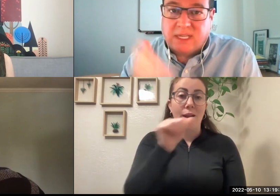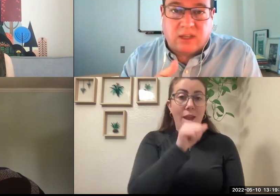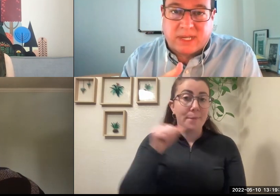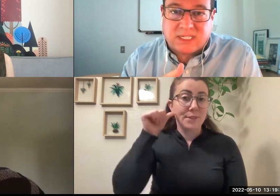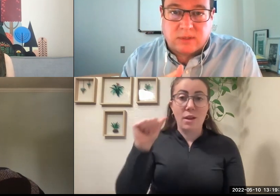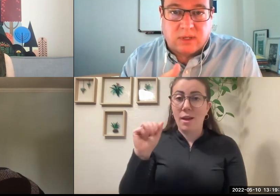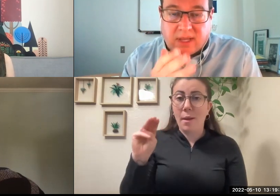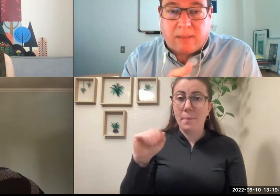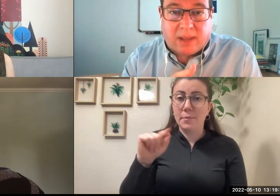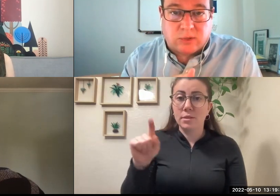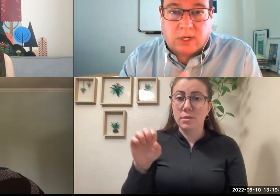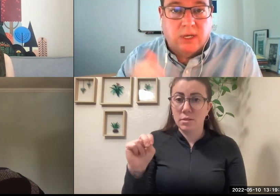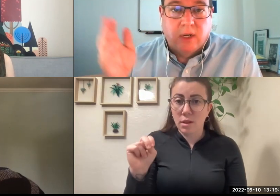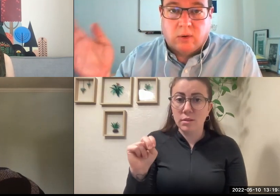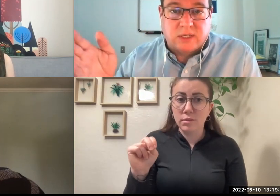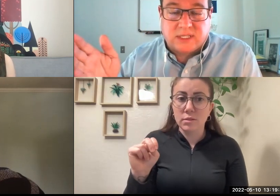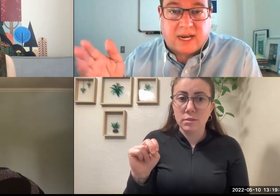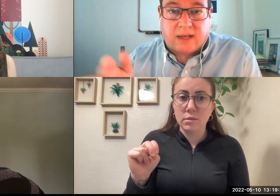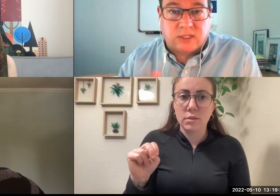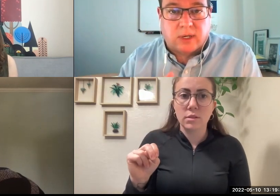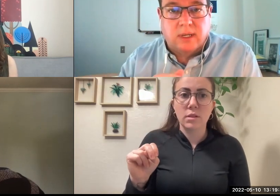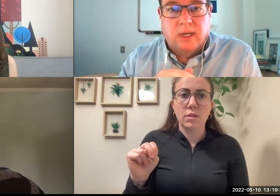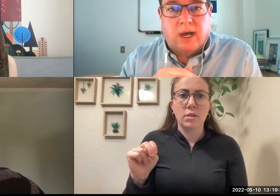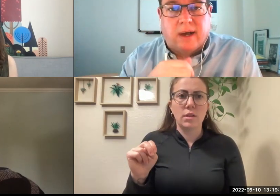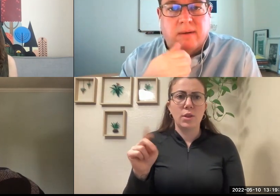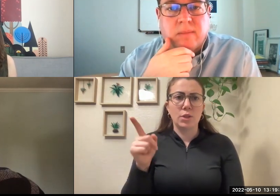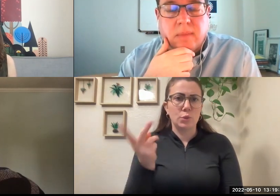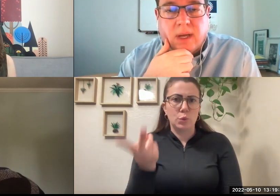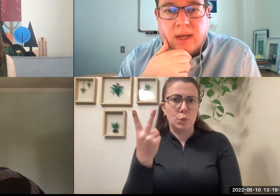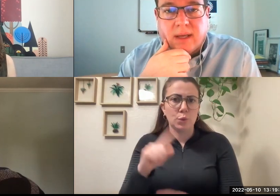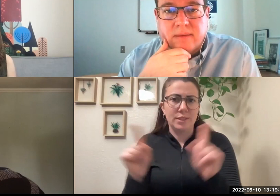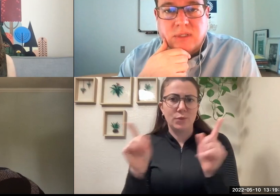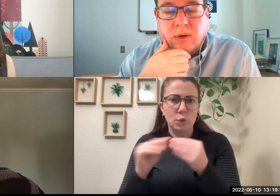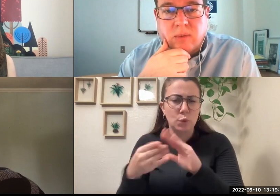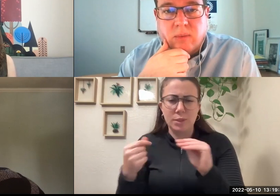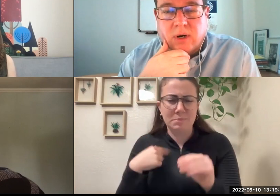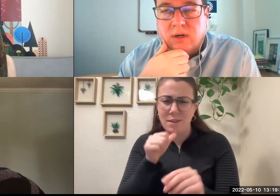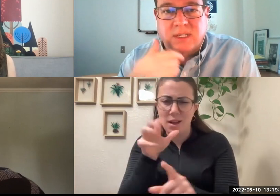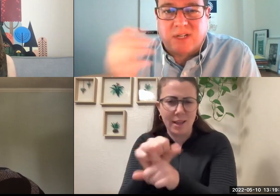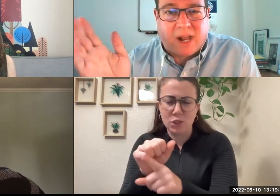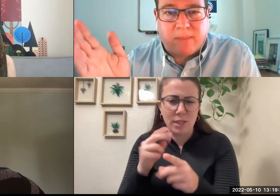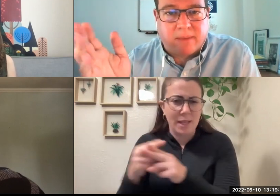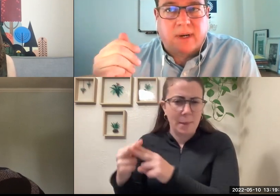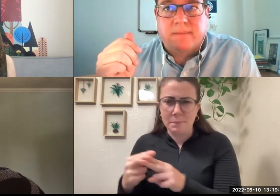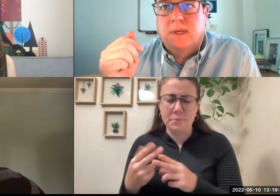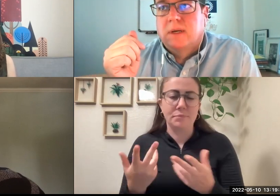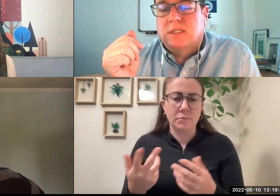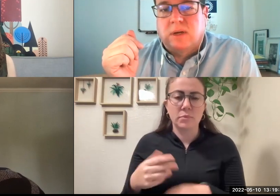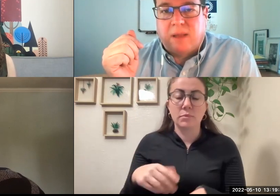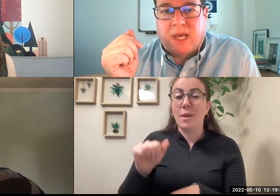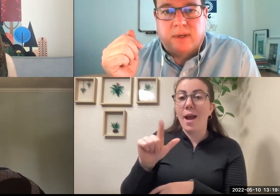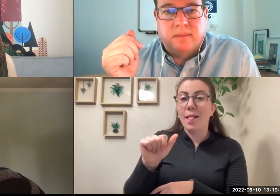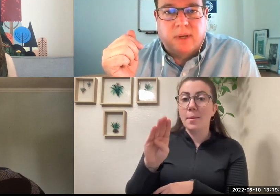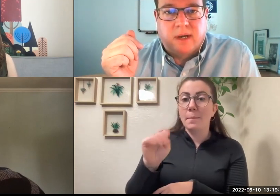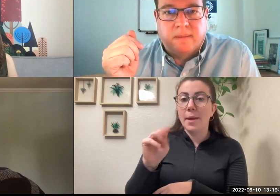can use either the Bessemer, the Alabama story or the Staten Island story. So workers, let's talk about Alabama, right? So